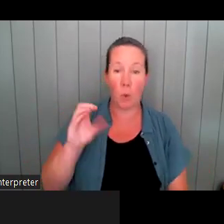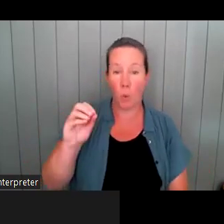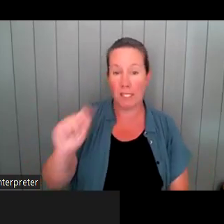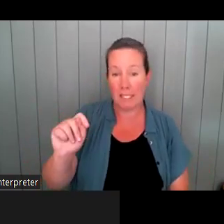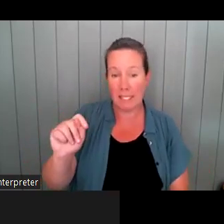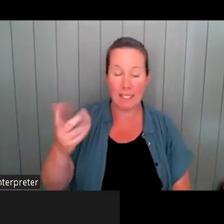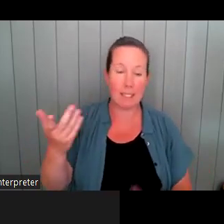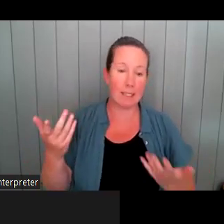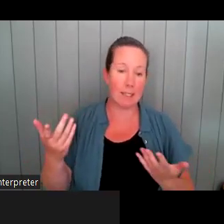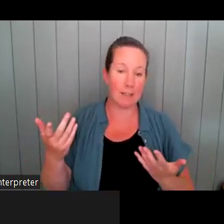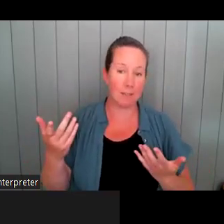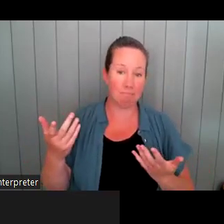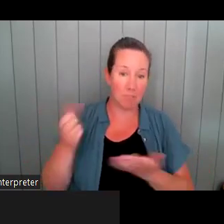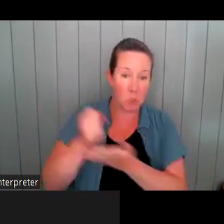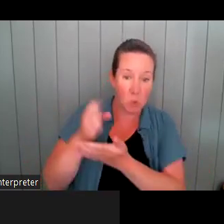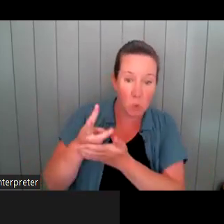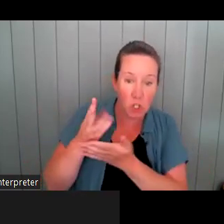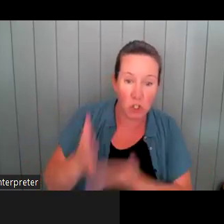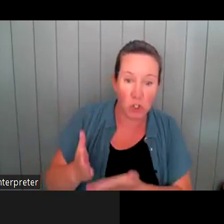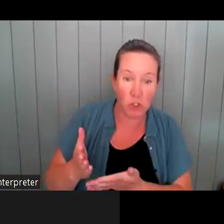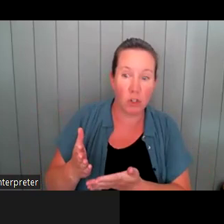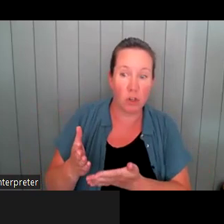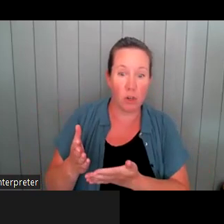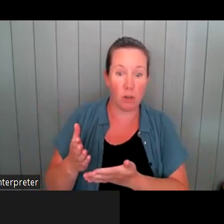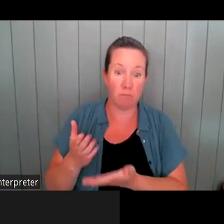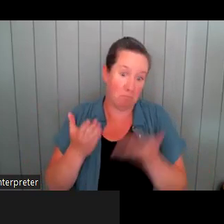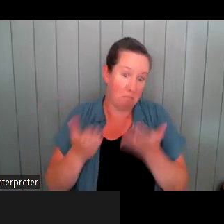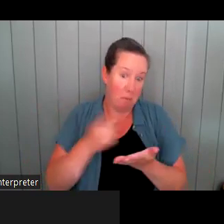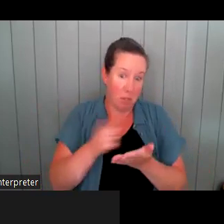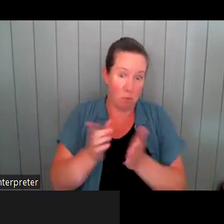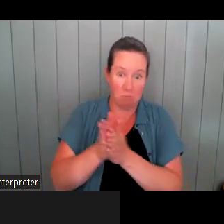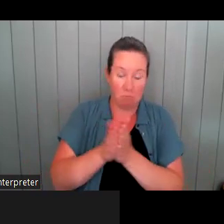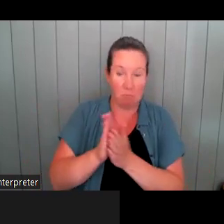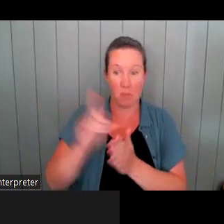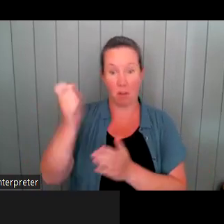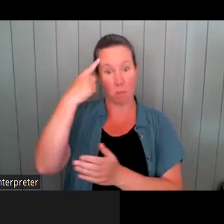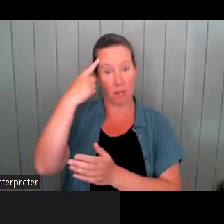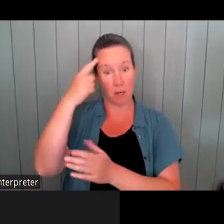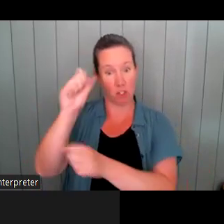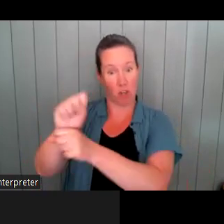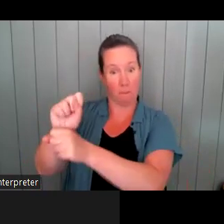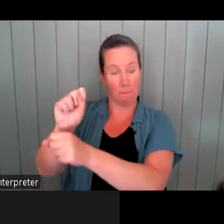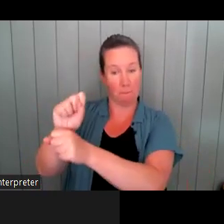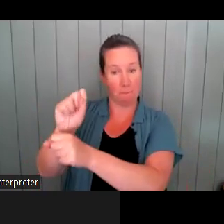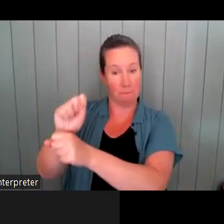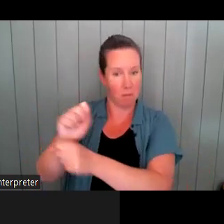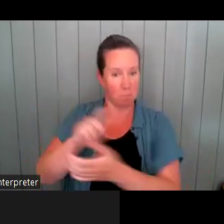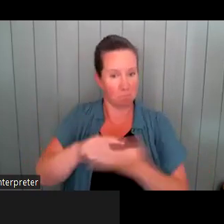workers. Maybe you want to work in government, and maybe there's a job that you could do in government.